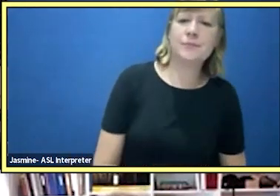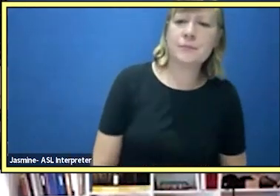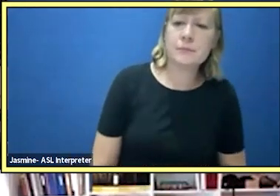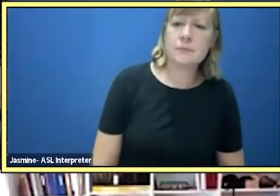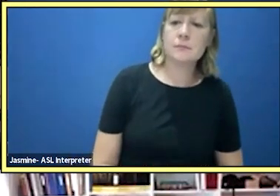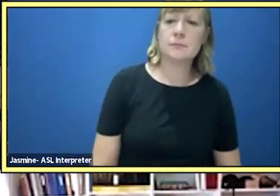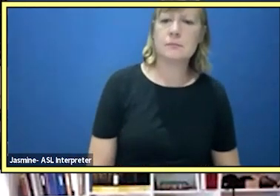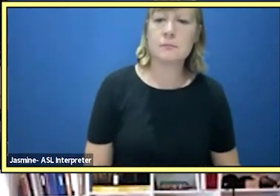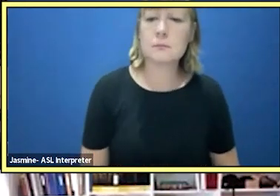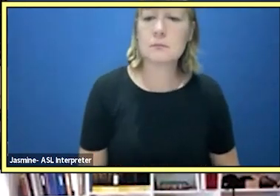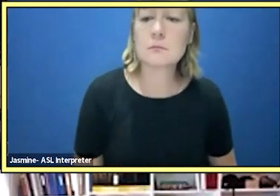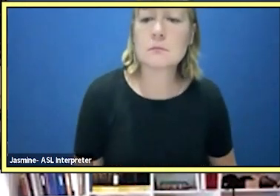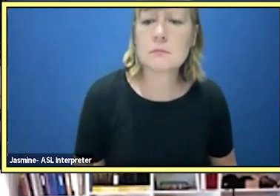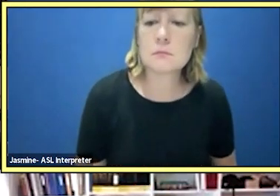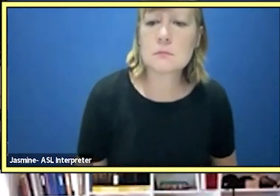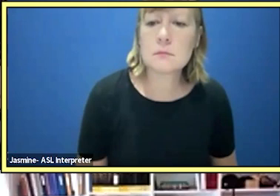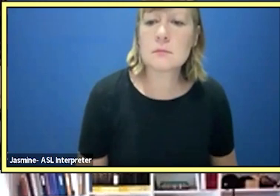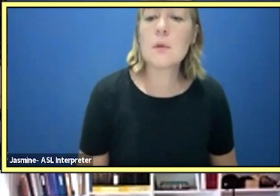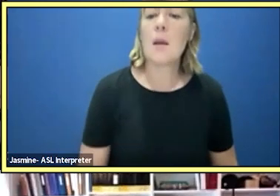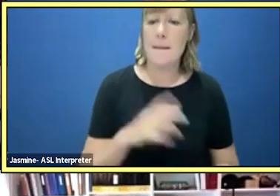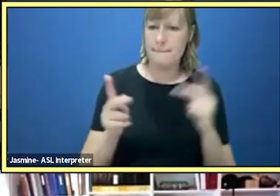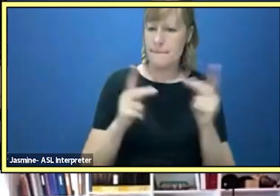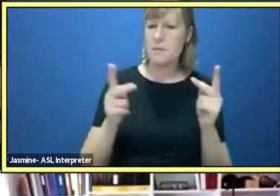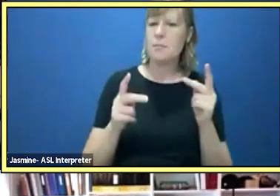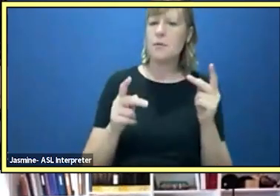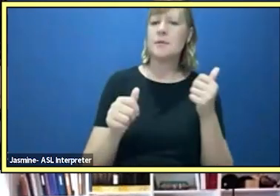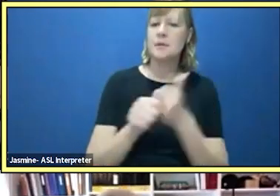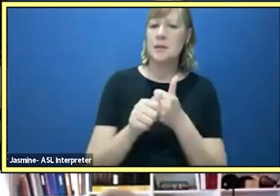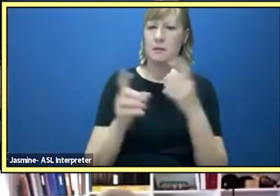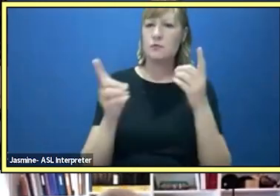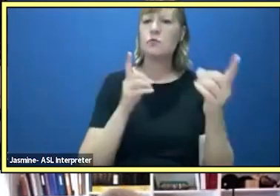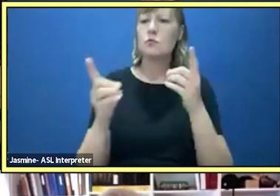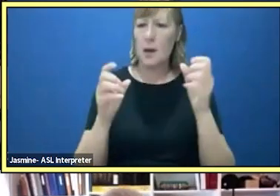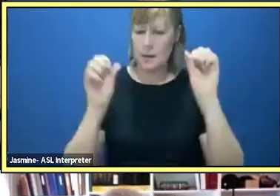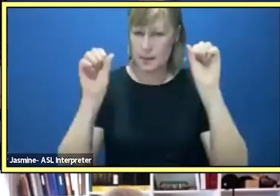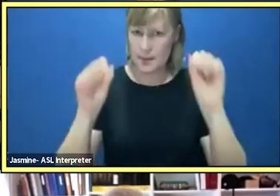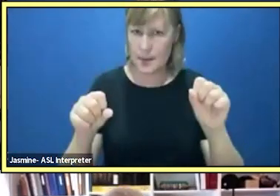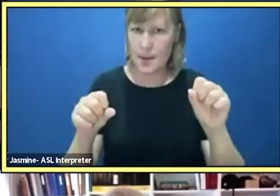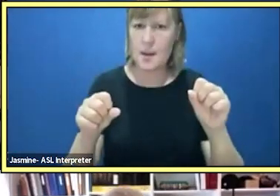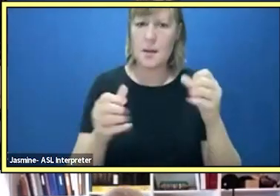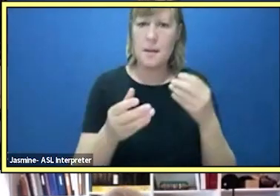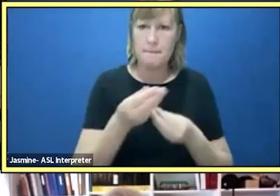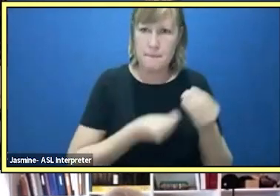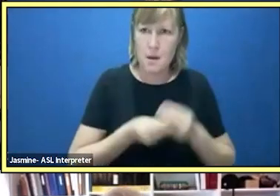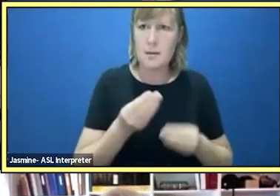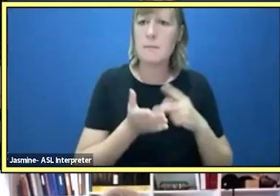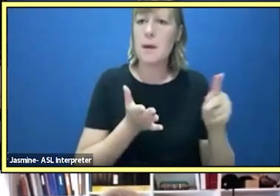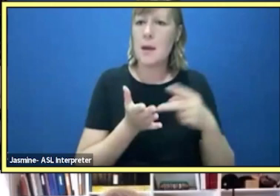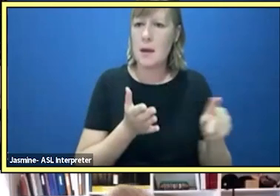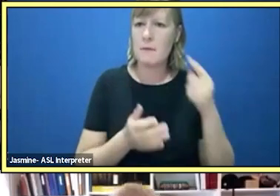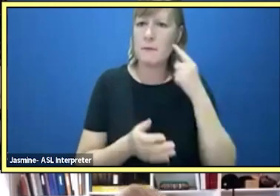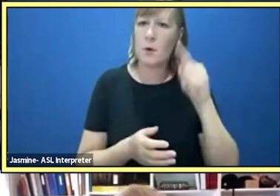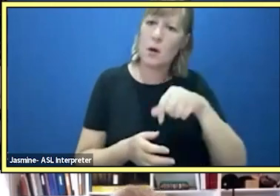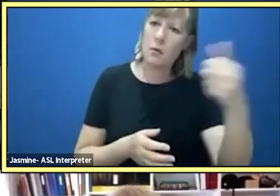who self-direct can pay for certain other types of services. They do still have to be Medicaid eligible services that are